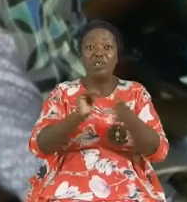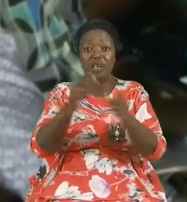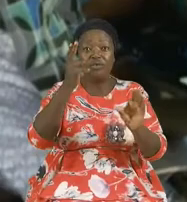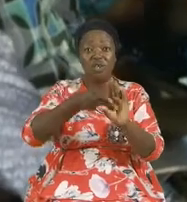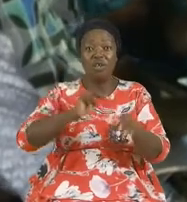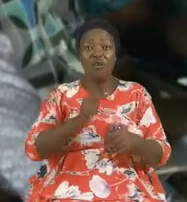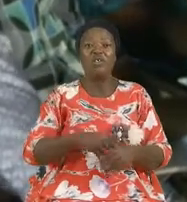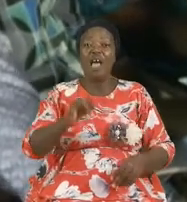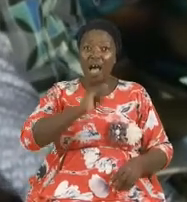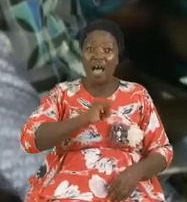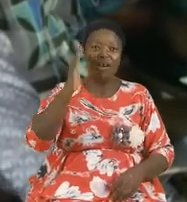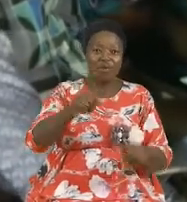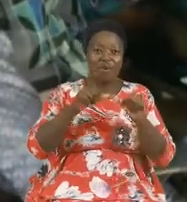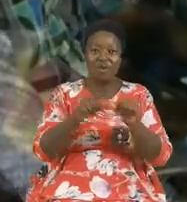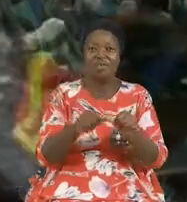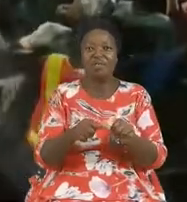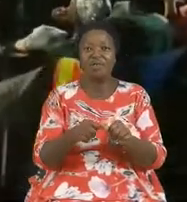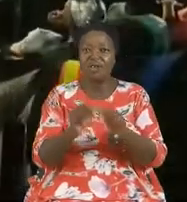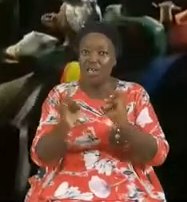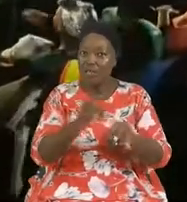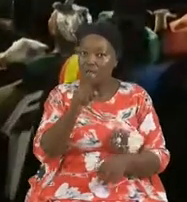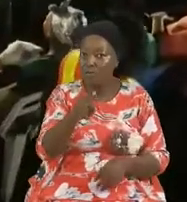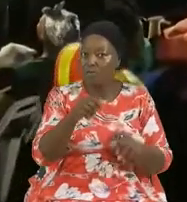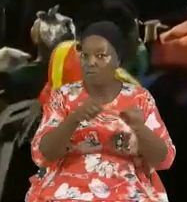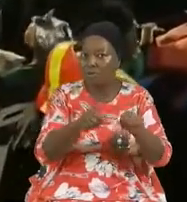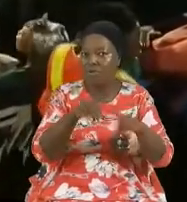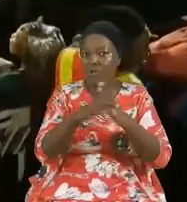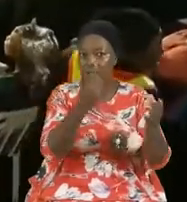In all the other locations, I will continue.